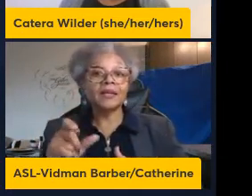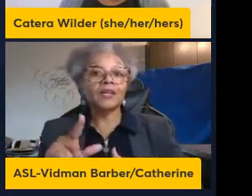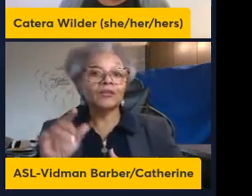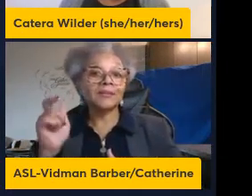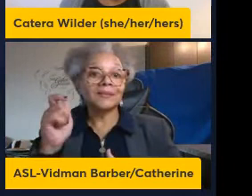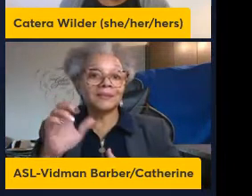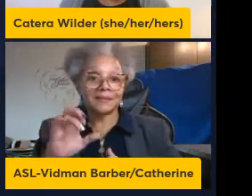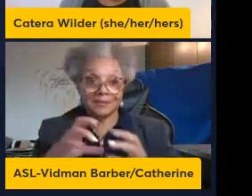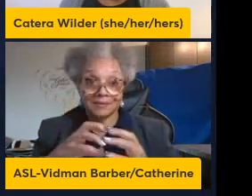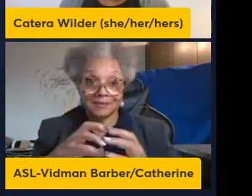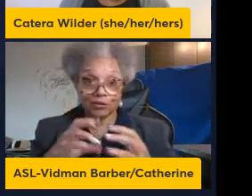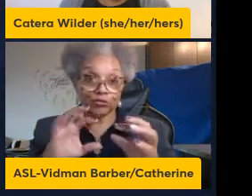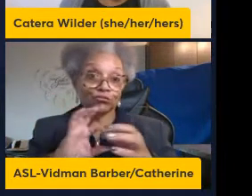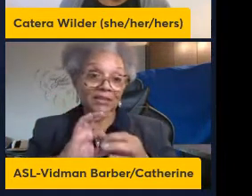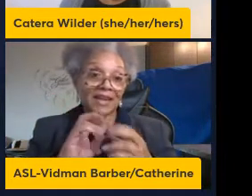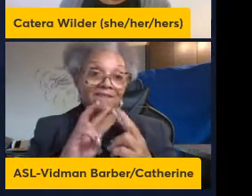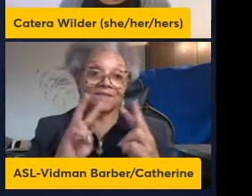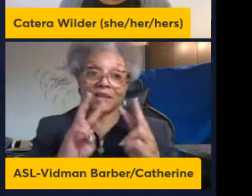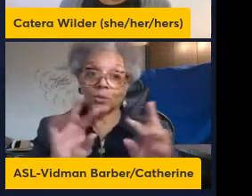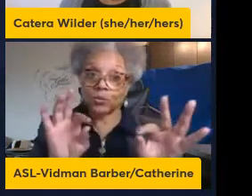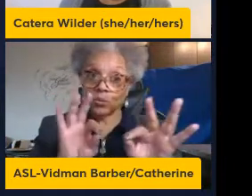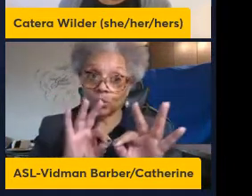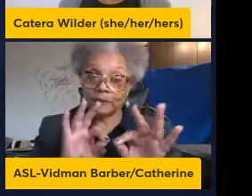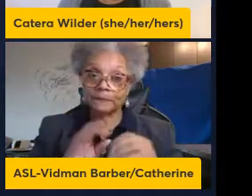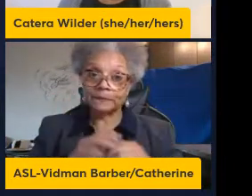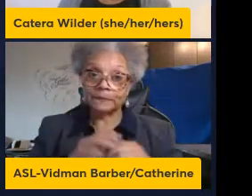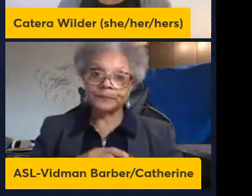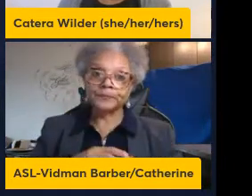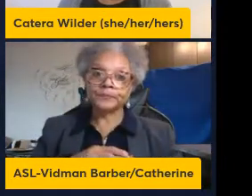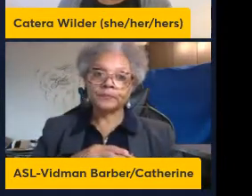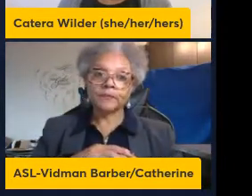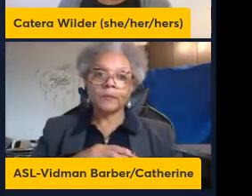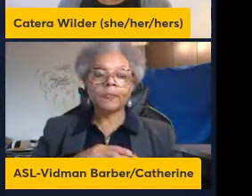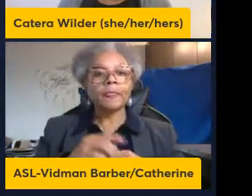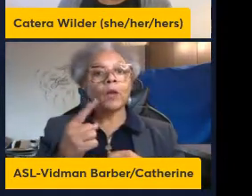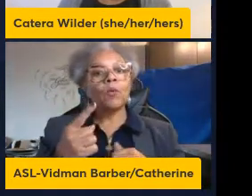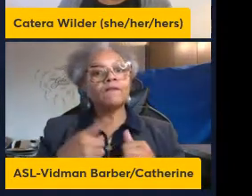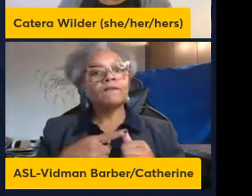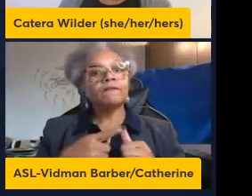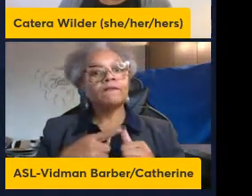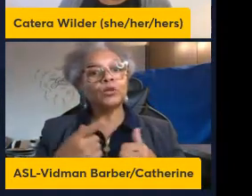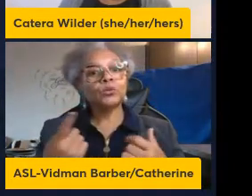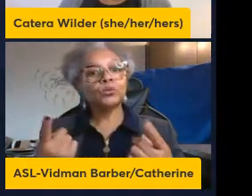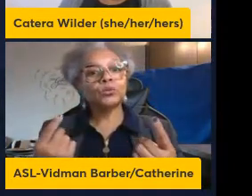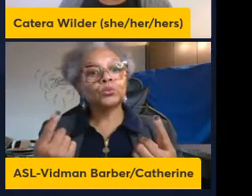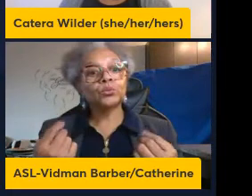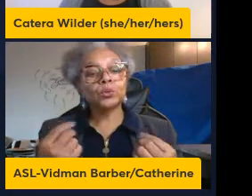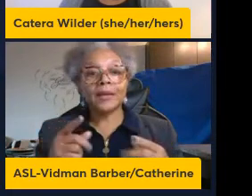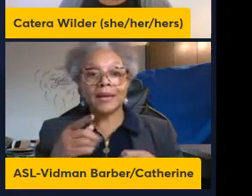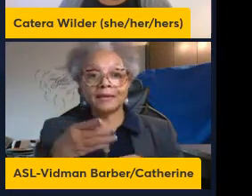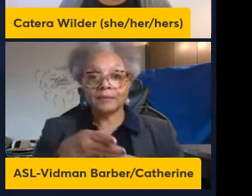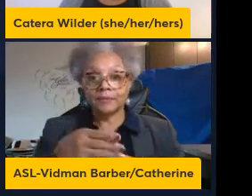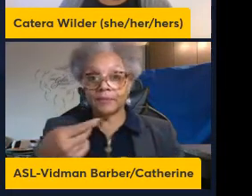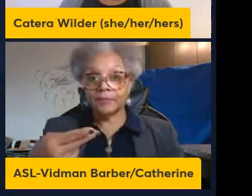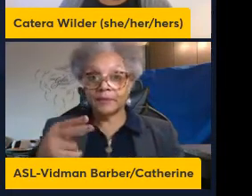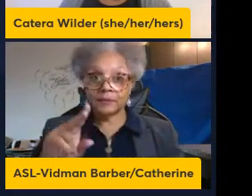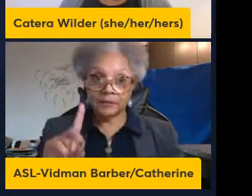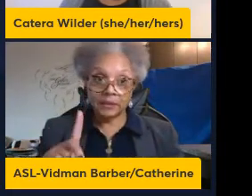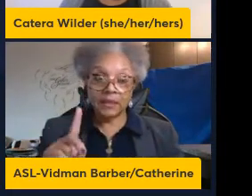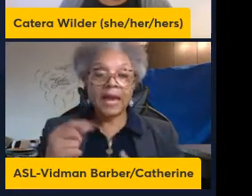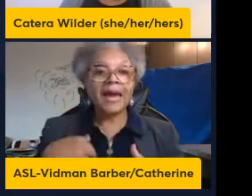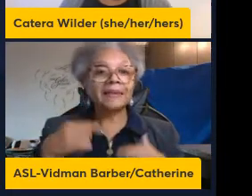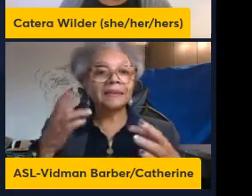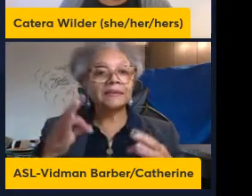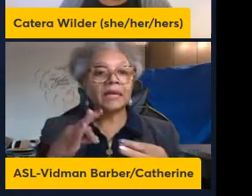think, is really important. And so one of the first things that I did as a postdoc was I decided to